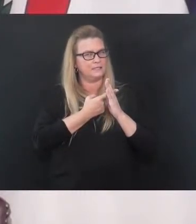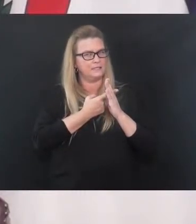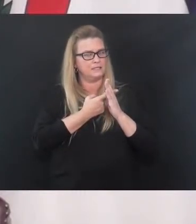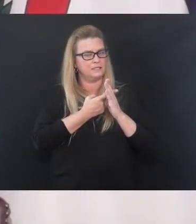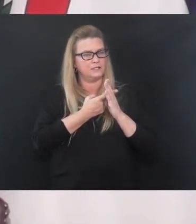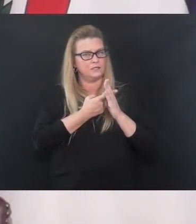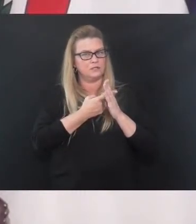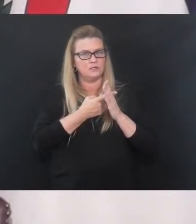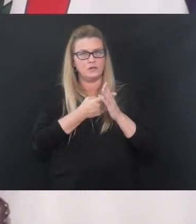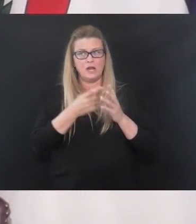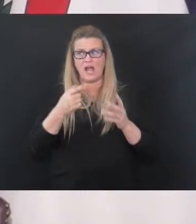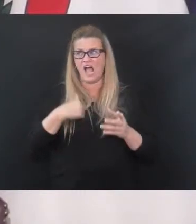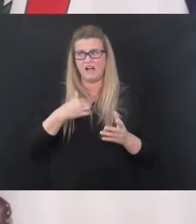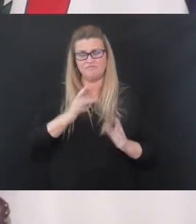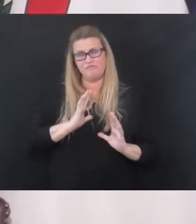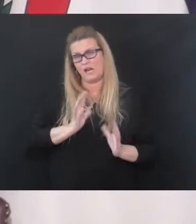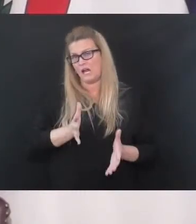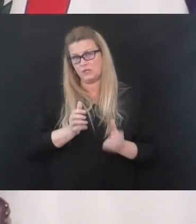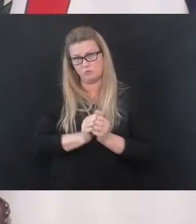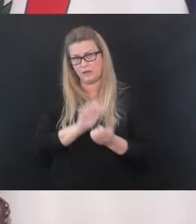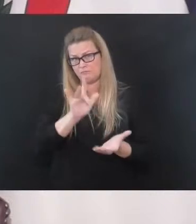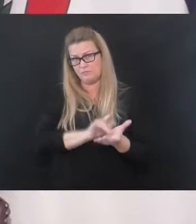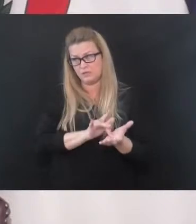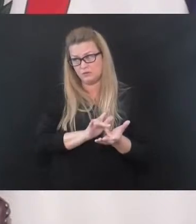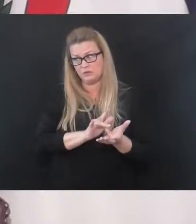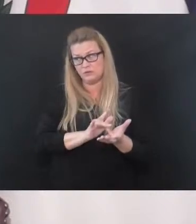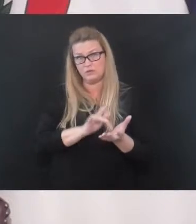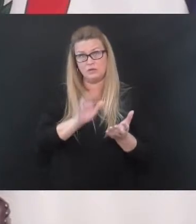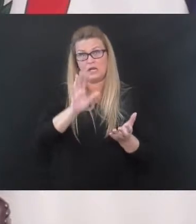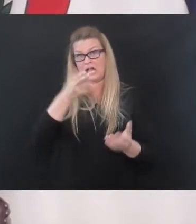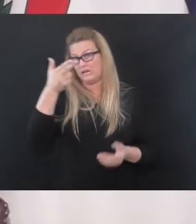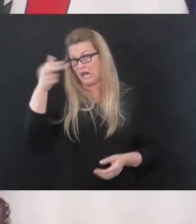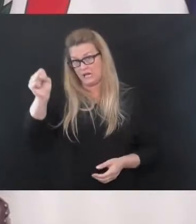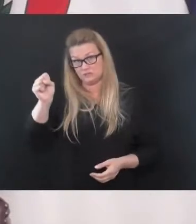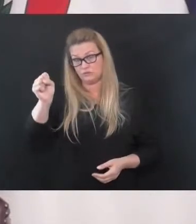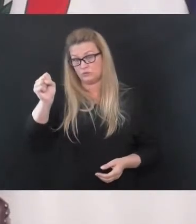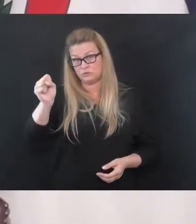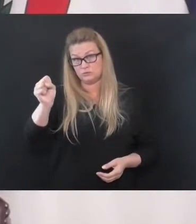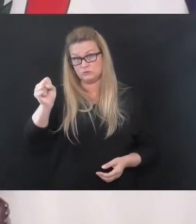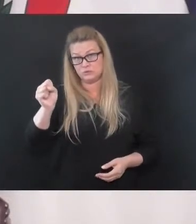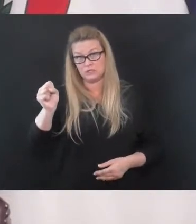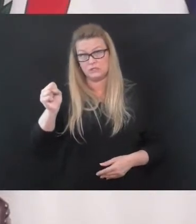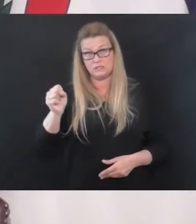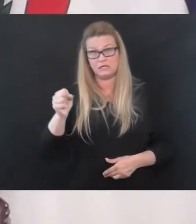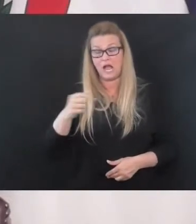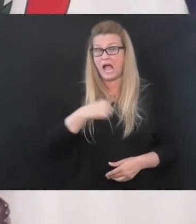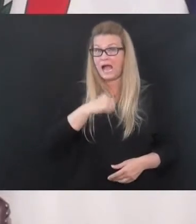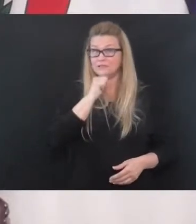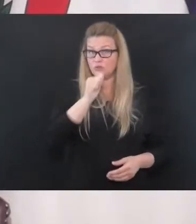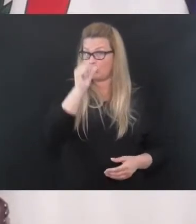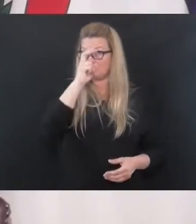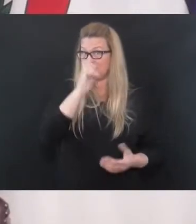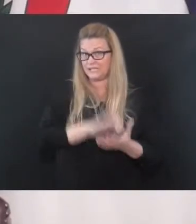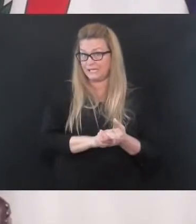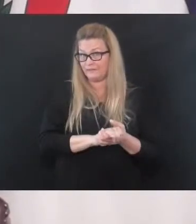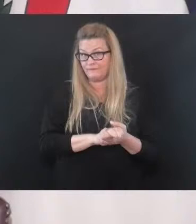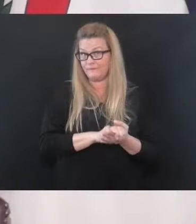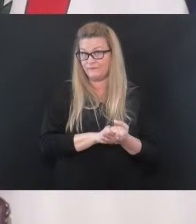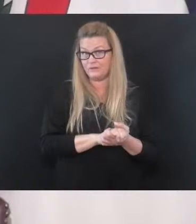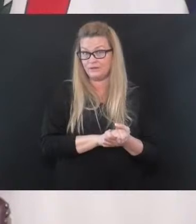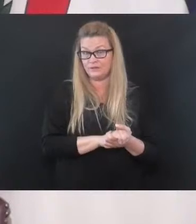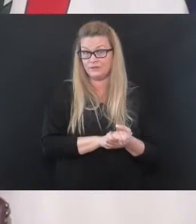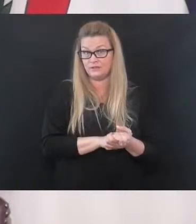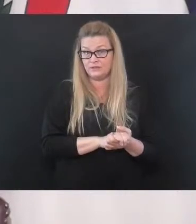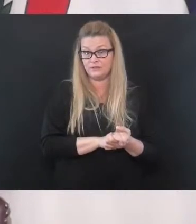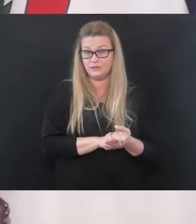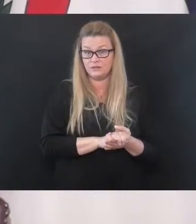in as far as middle schools and high schools. I'm absolutely all in, because I do not think that from